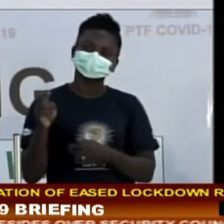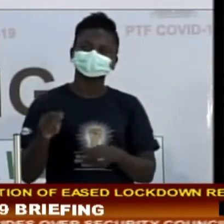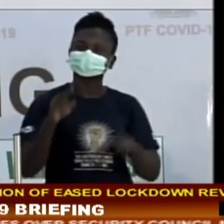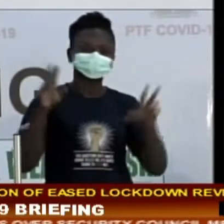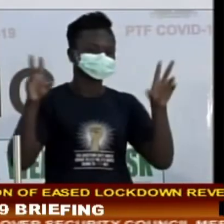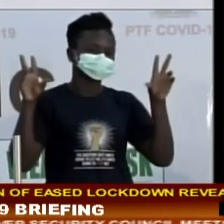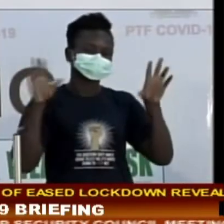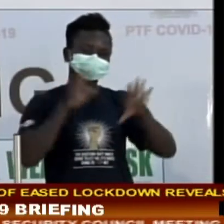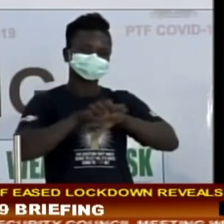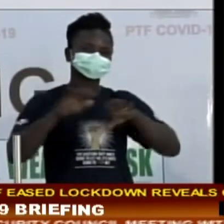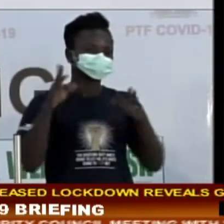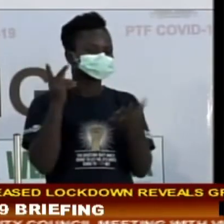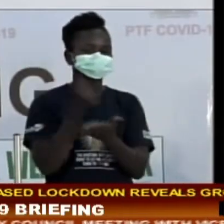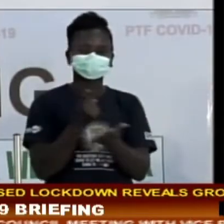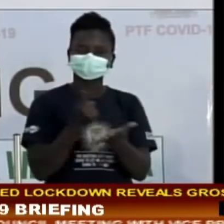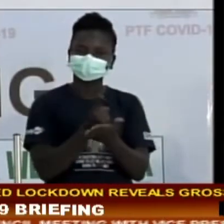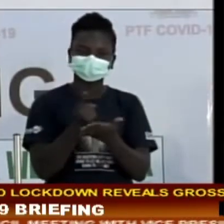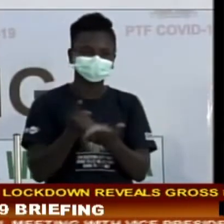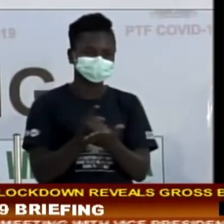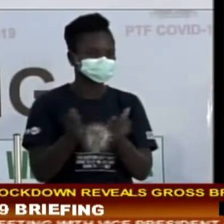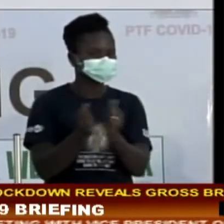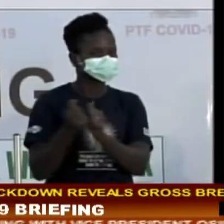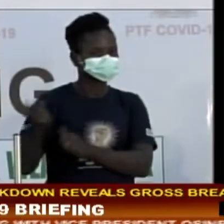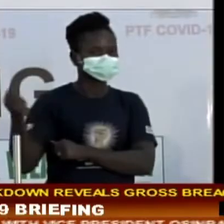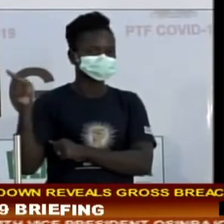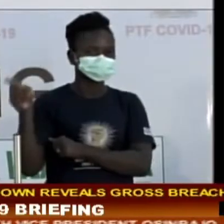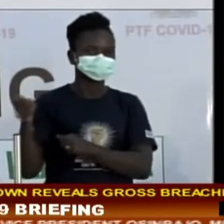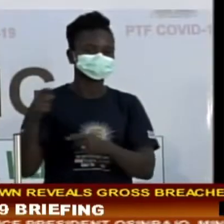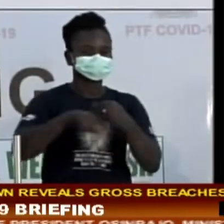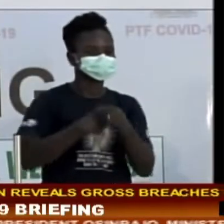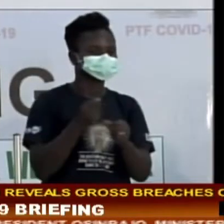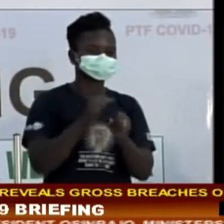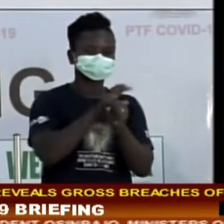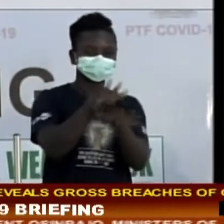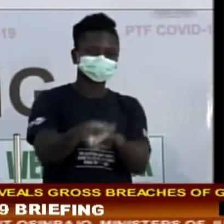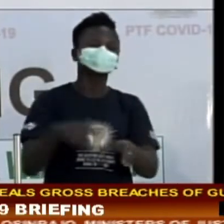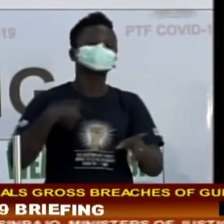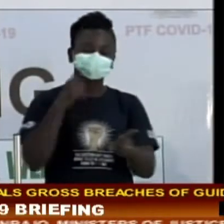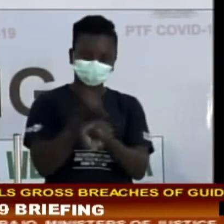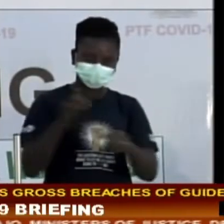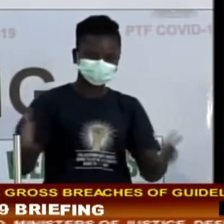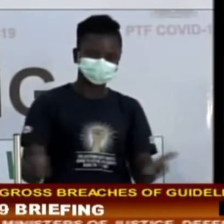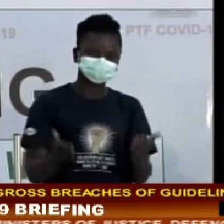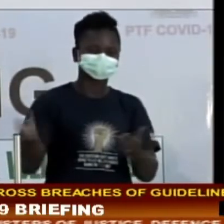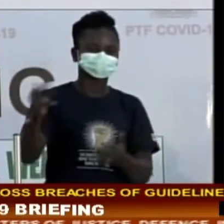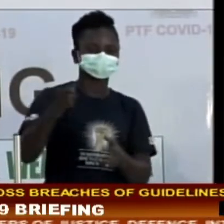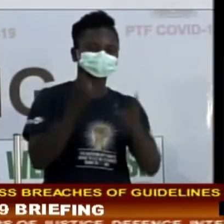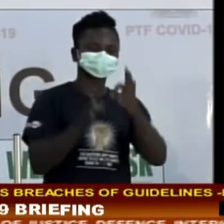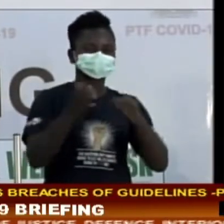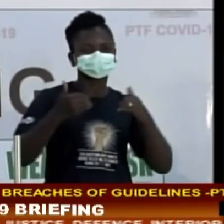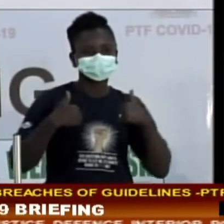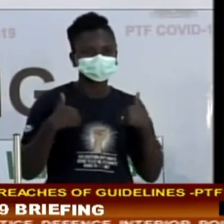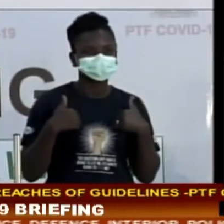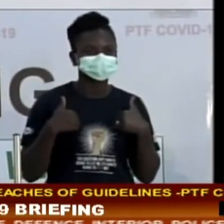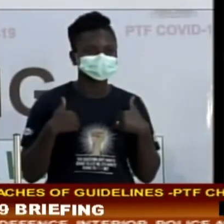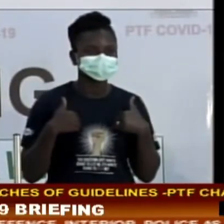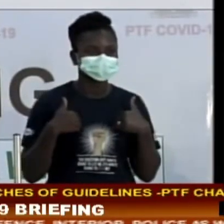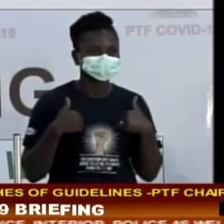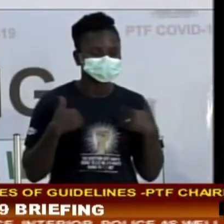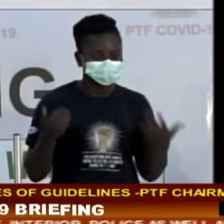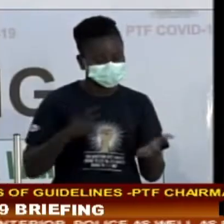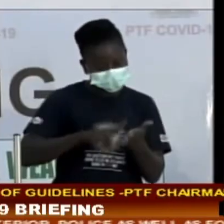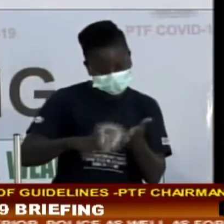specifically covid-19 we also encourage them if they have a er uh